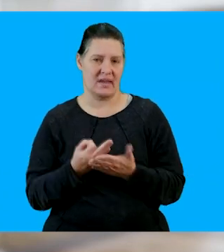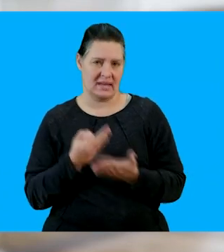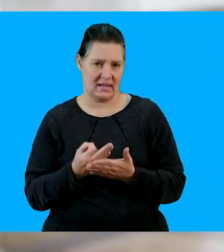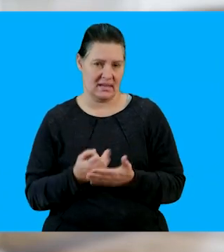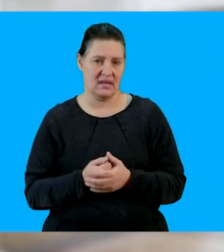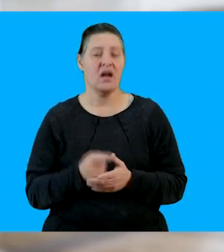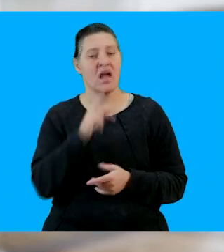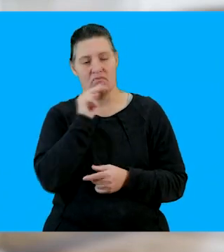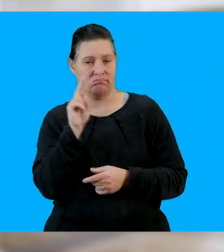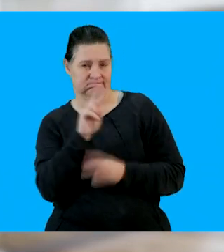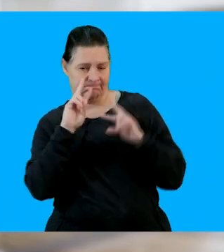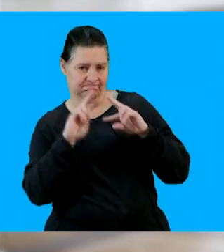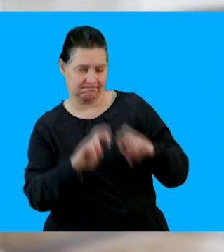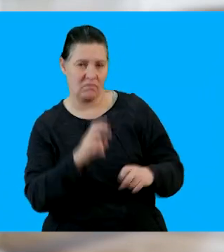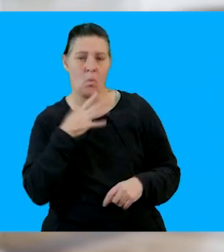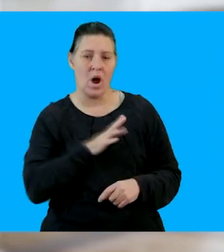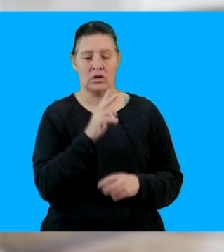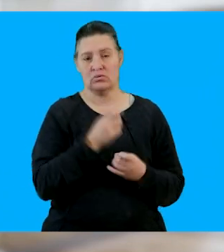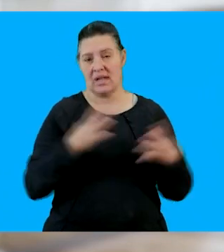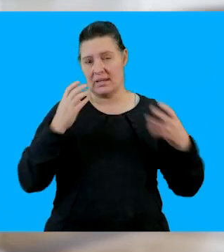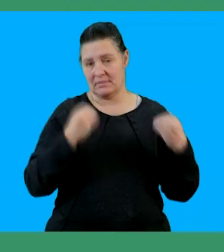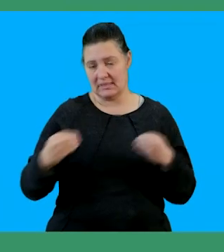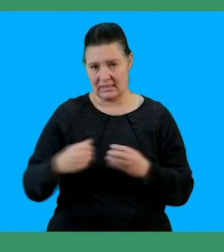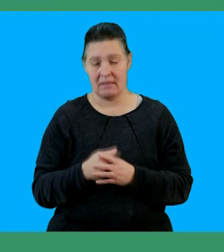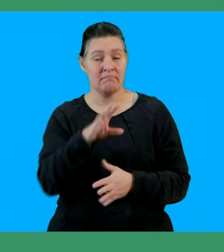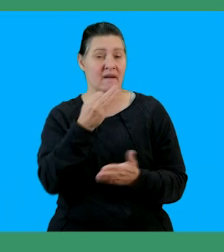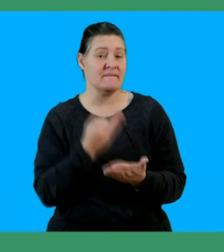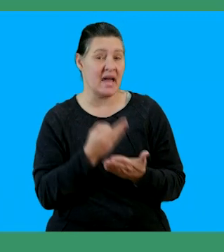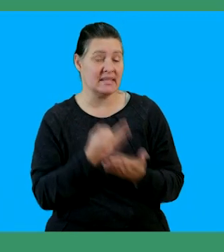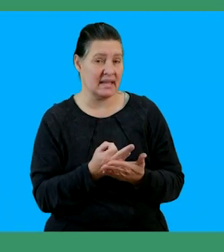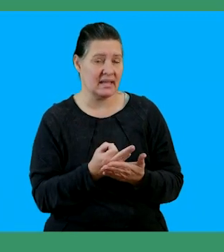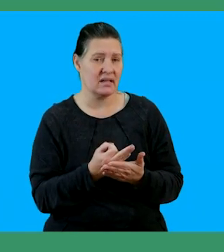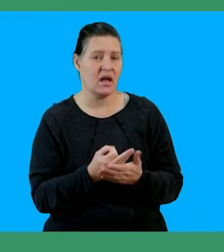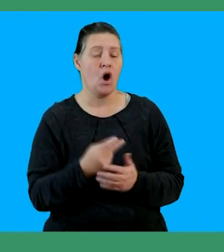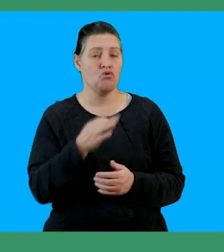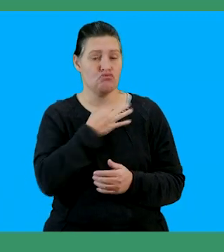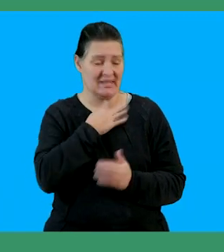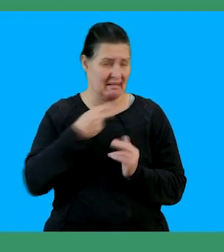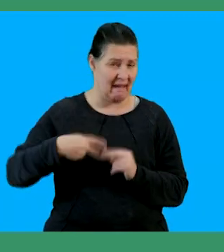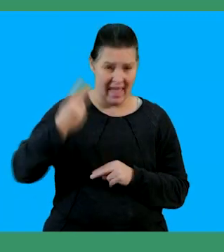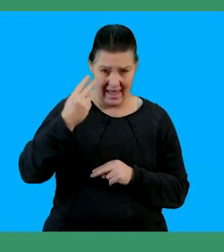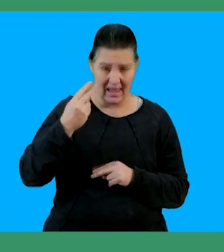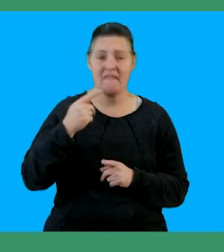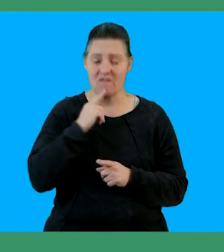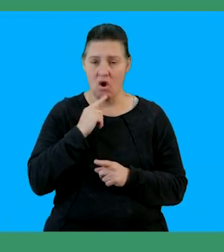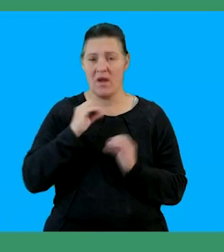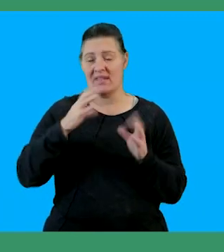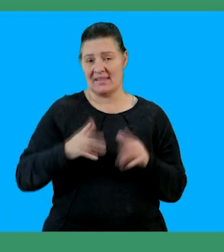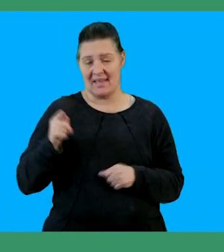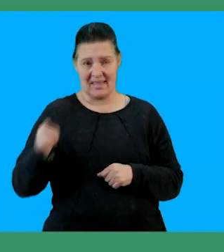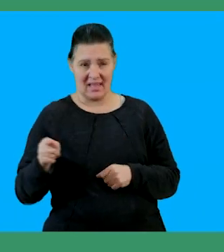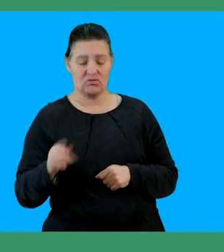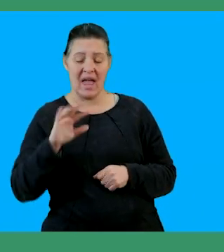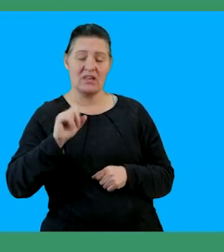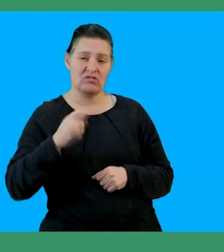that you can look into if you want to start a business. This type of funding carries high risk for the investor.